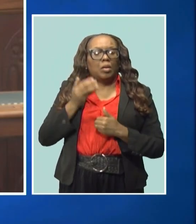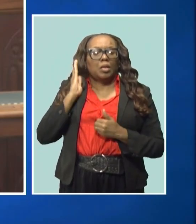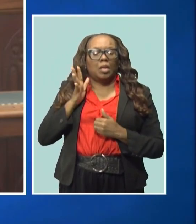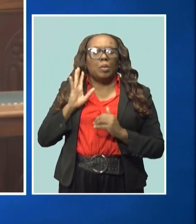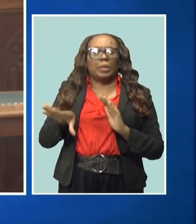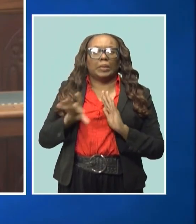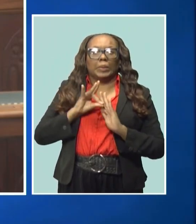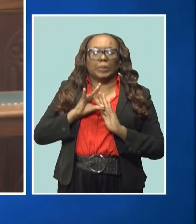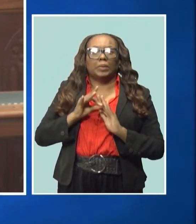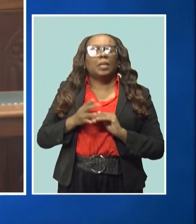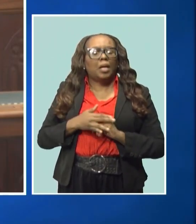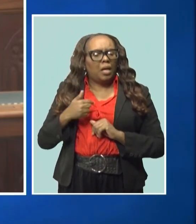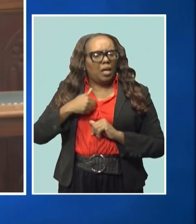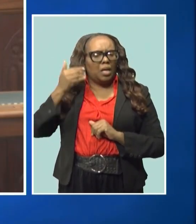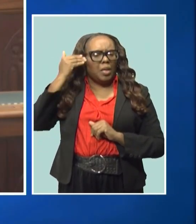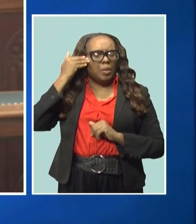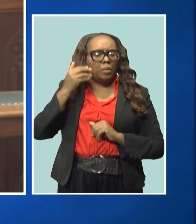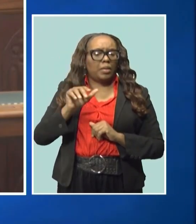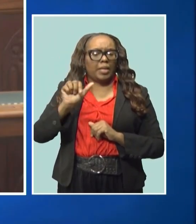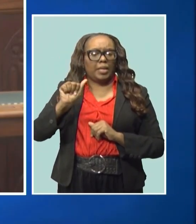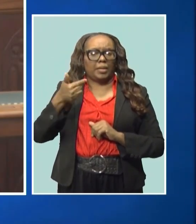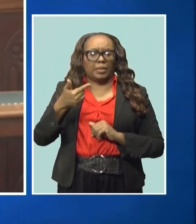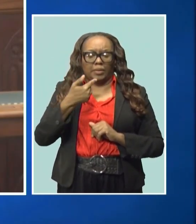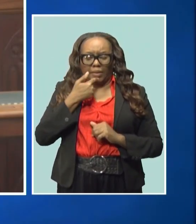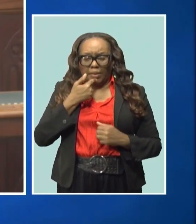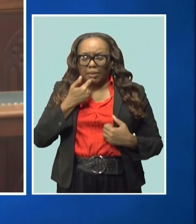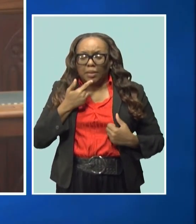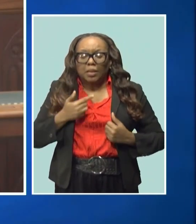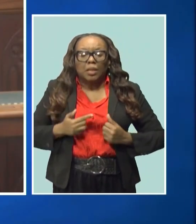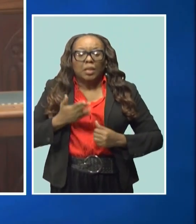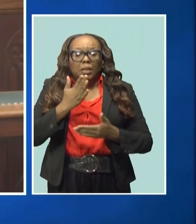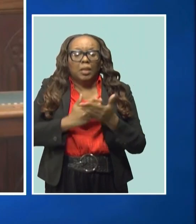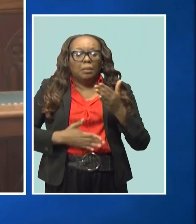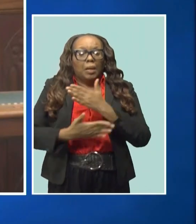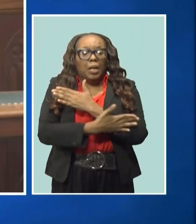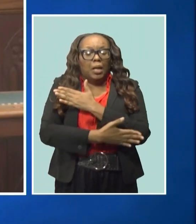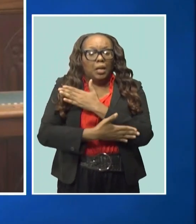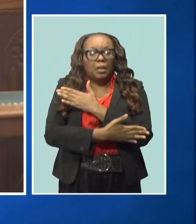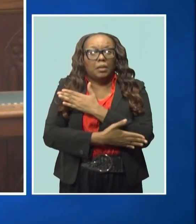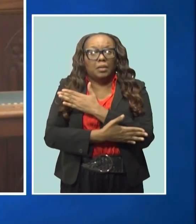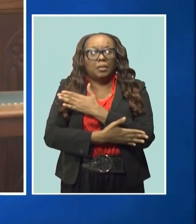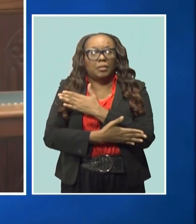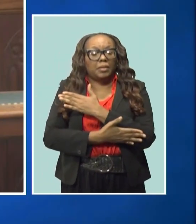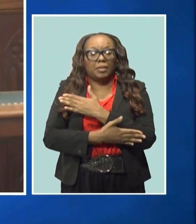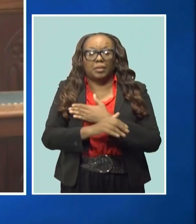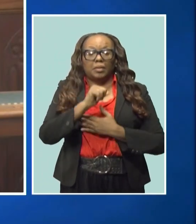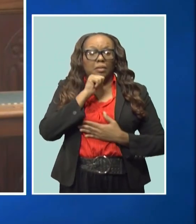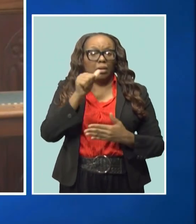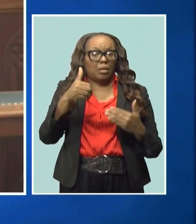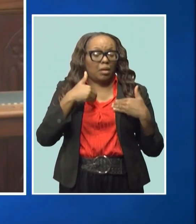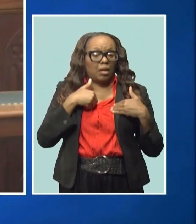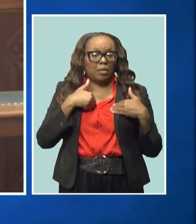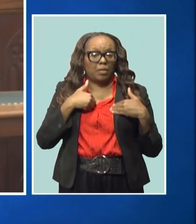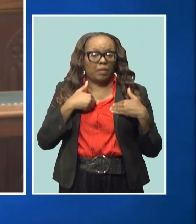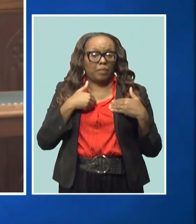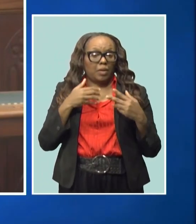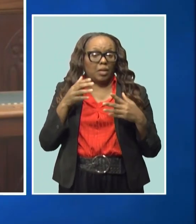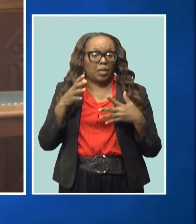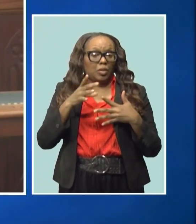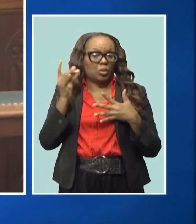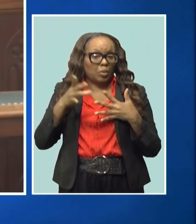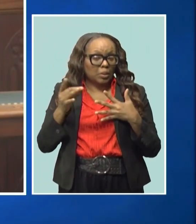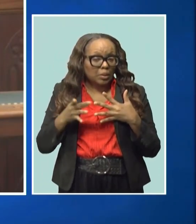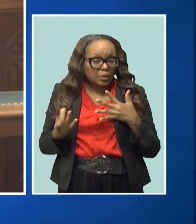it, that there are some jurisdictions in which it is not an option, that you will